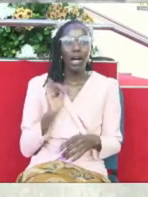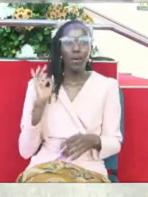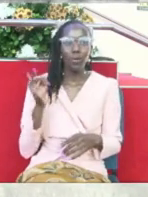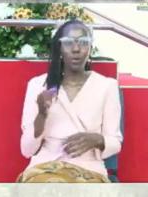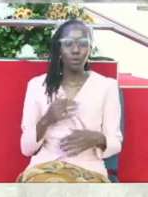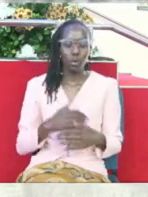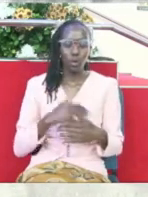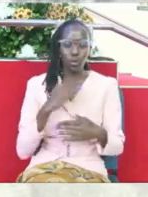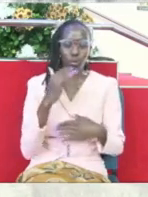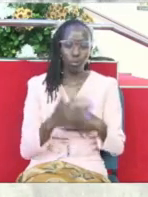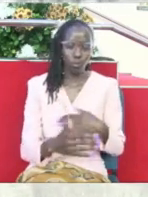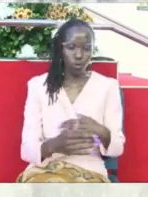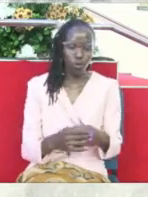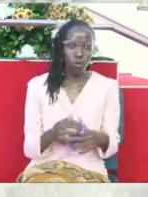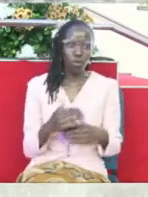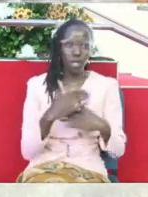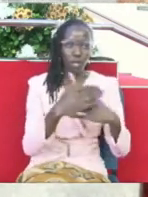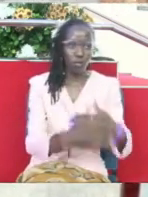are all that matters.